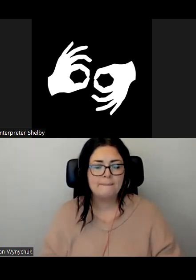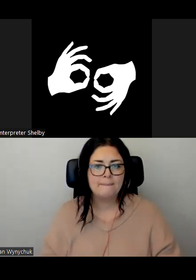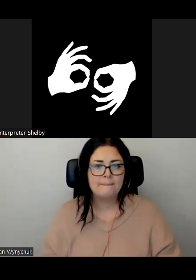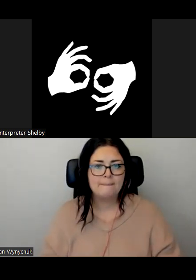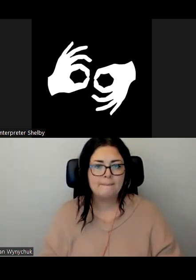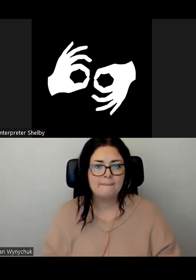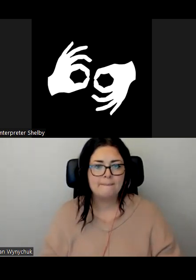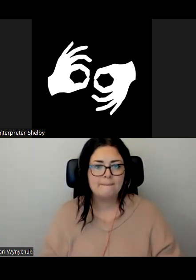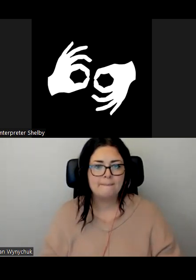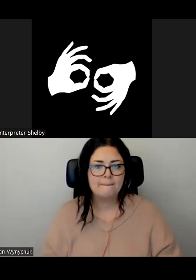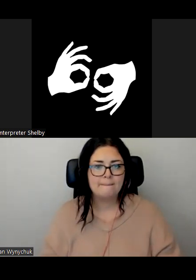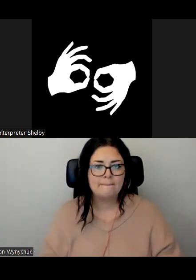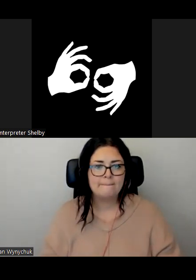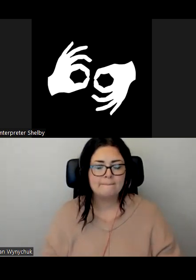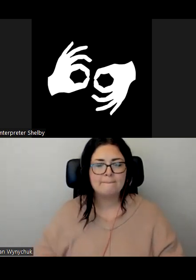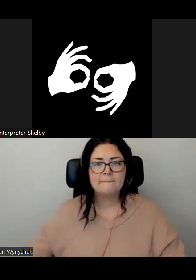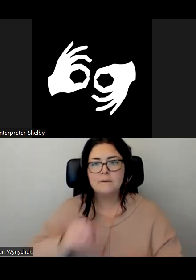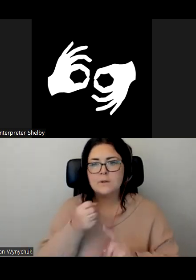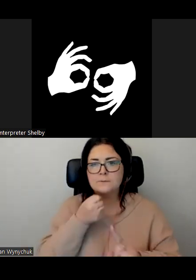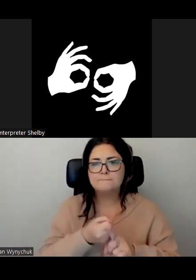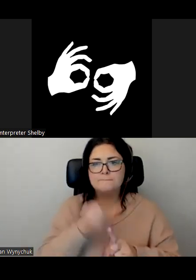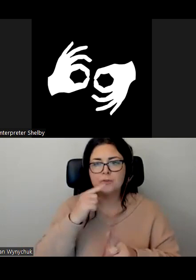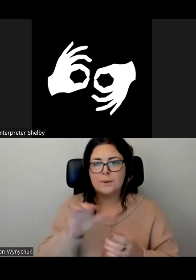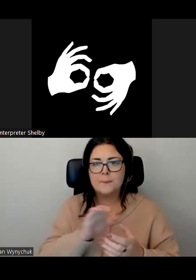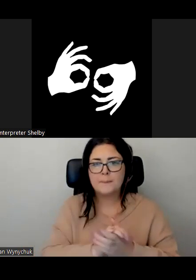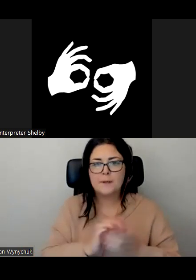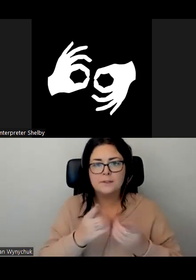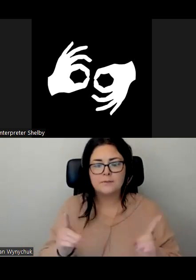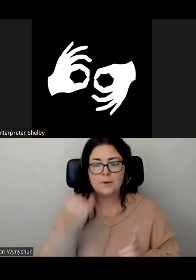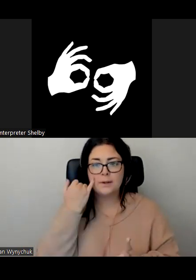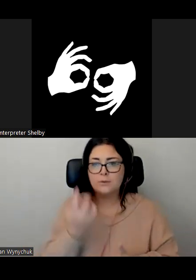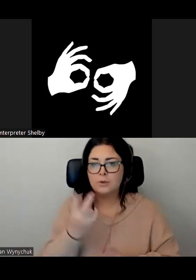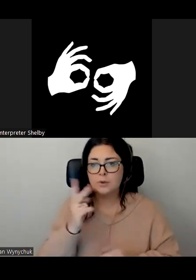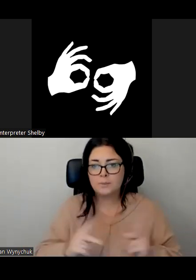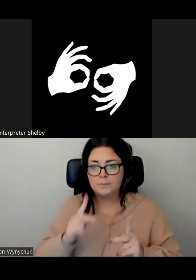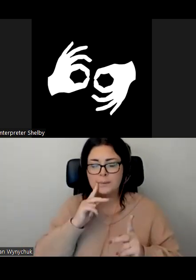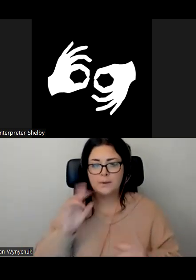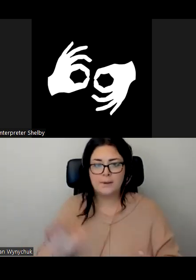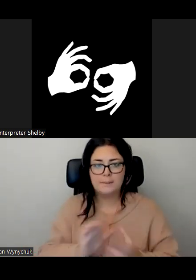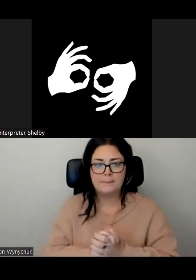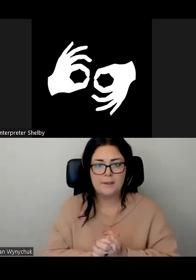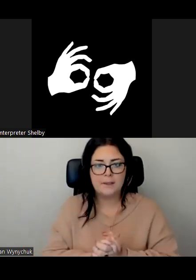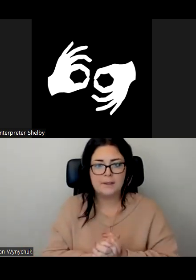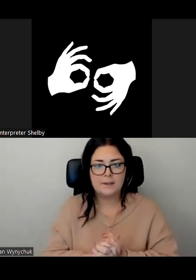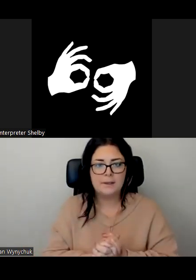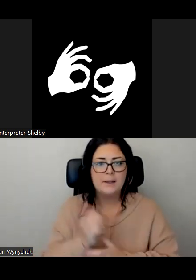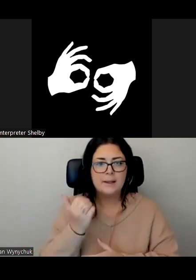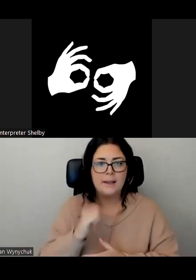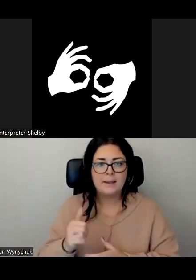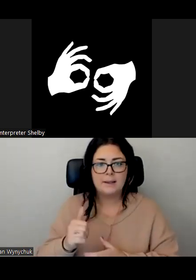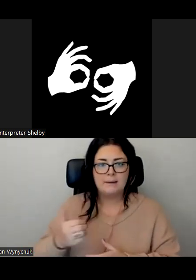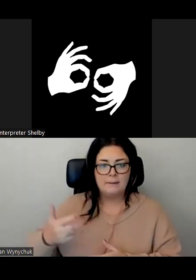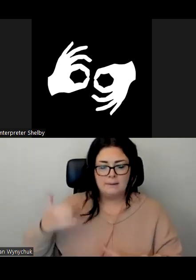So, effect of marriage and divorce on wills. If two people get married, any past will that you have is null and void.